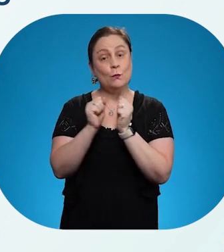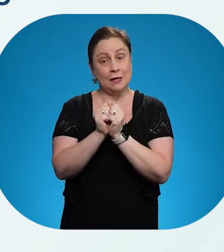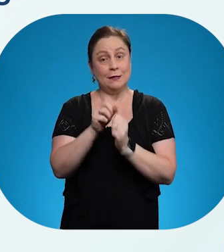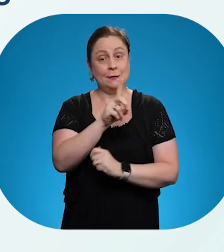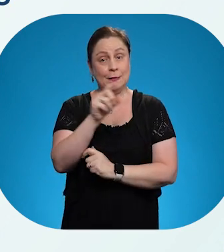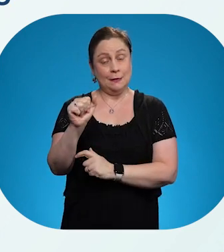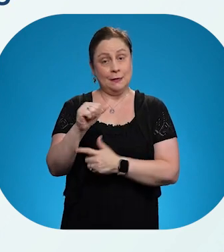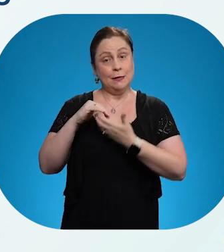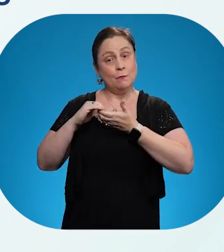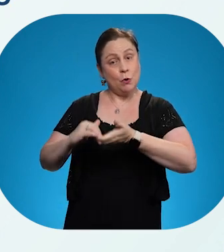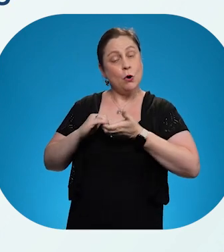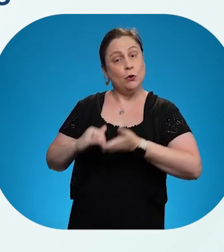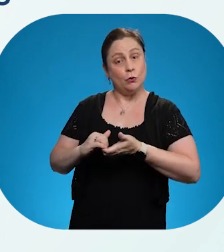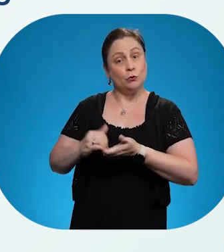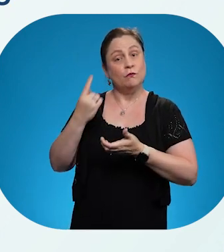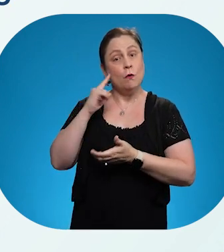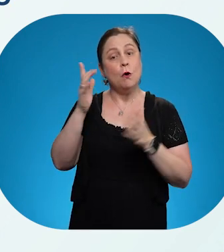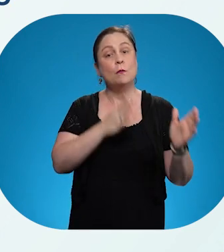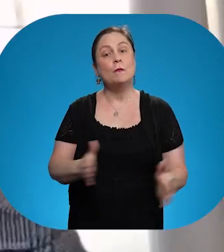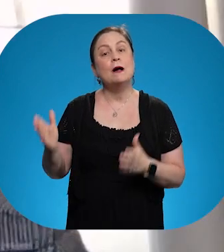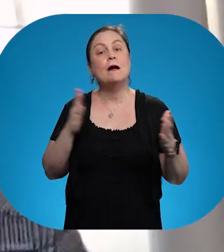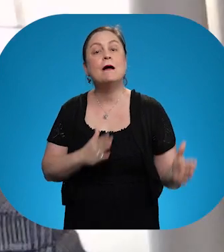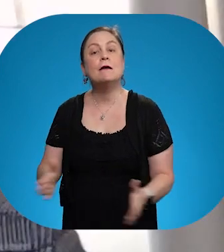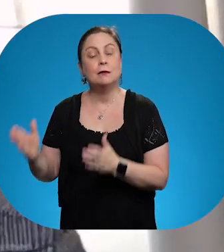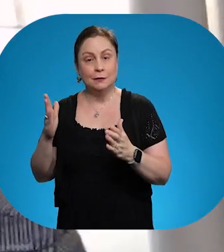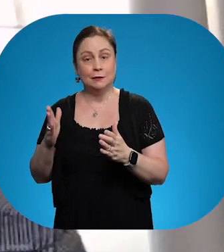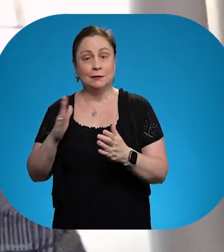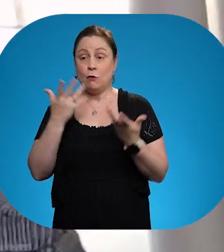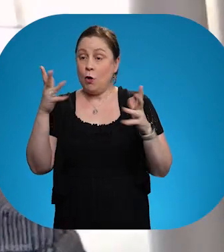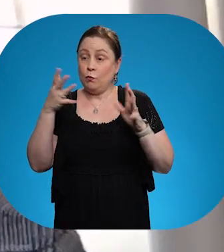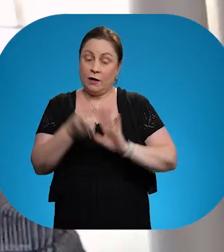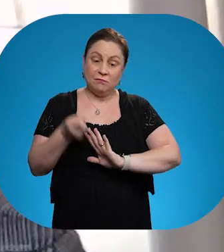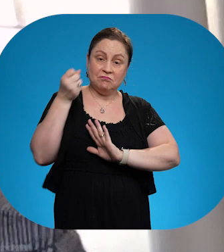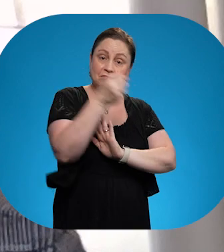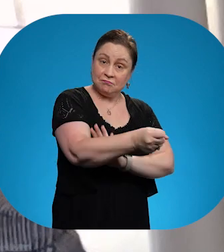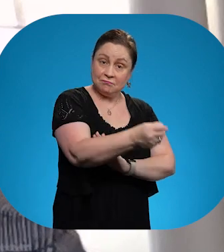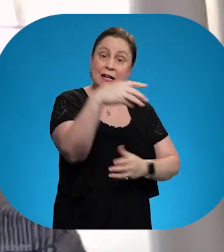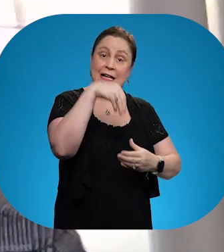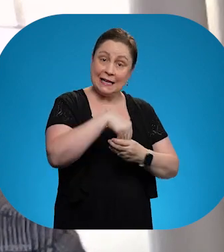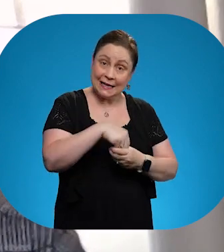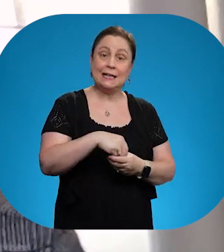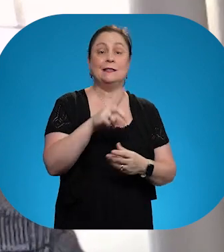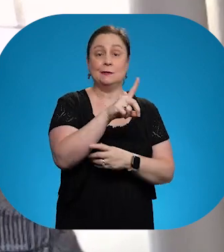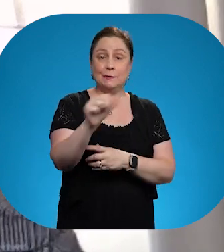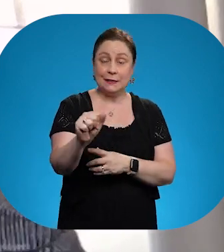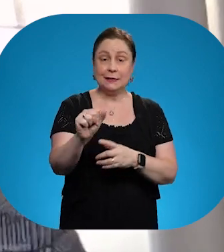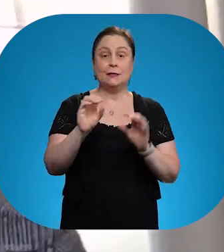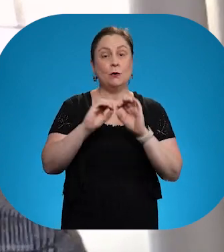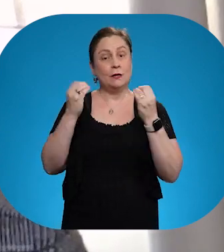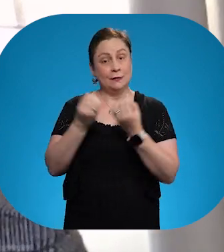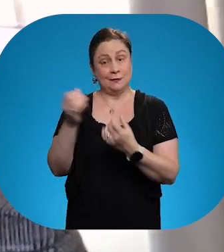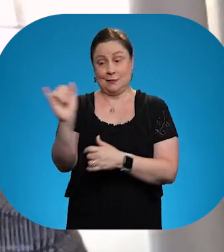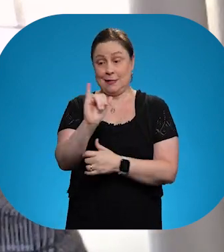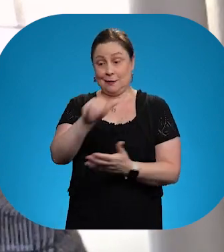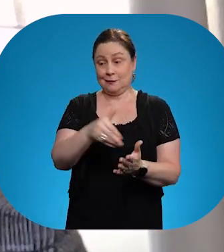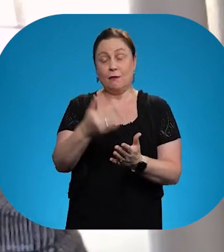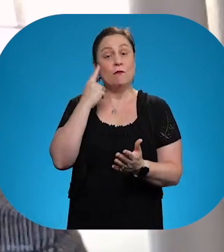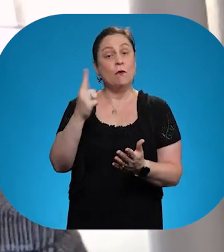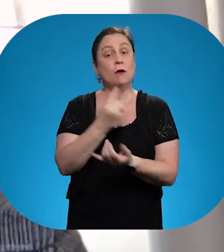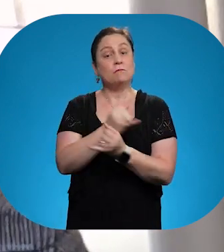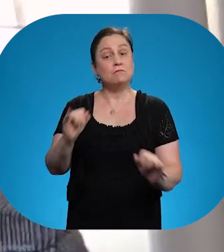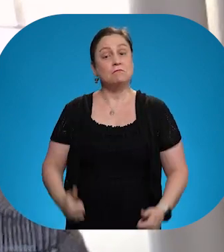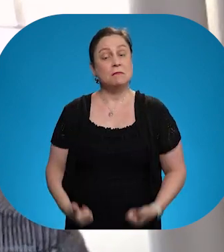with disability partners around preparedness. They are embedded, several are embedded within disability organizations like Center for Independent